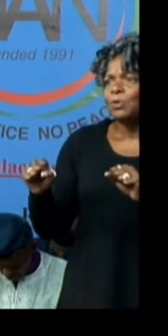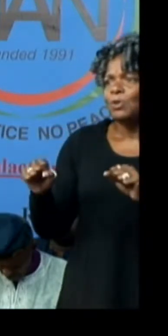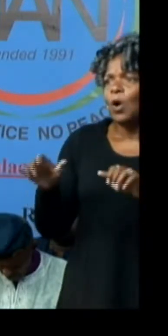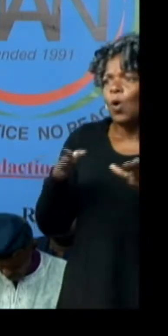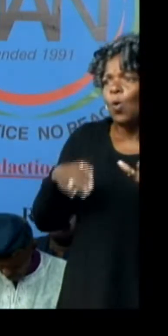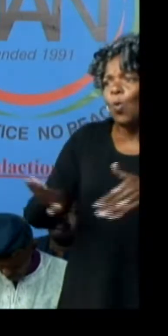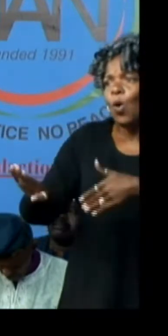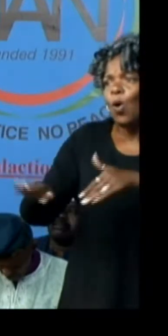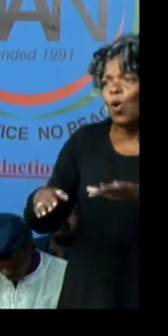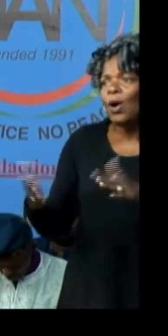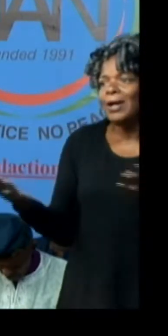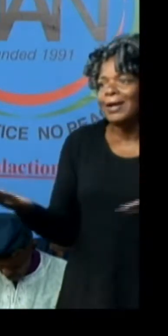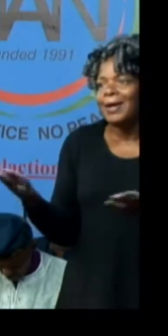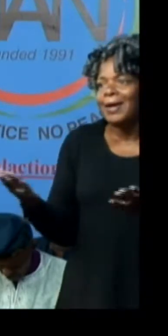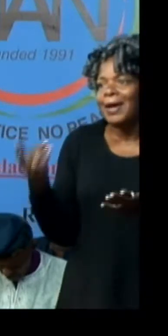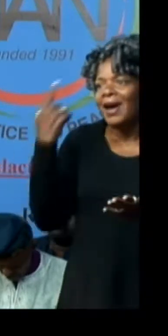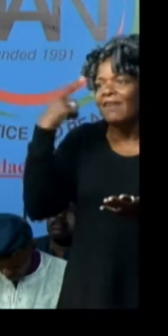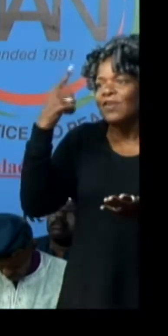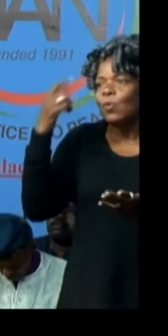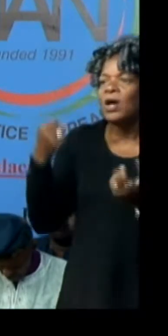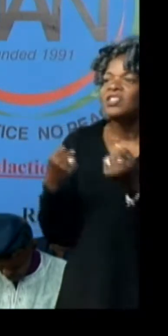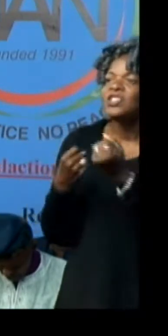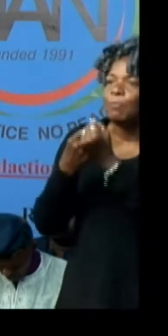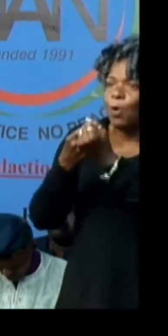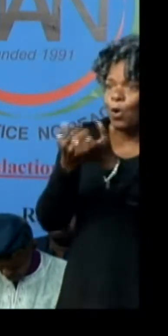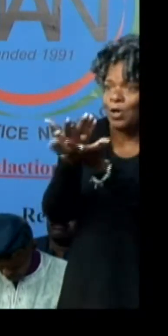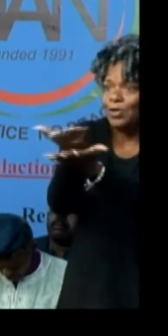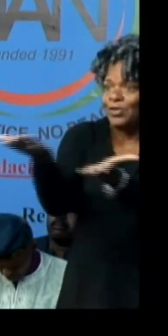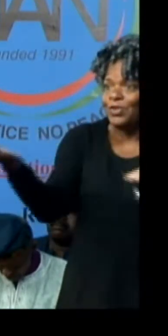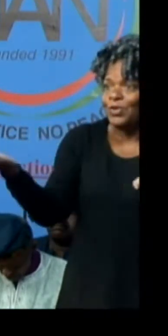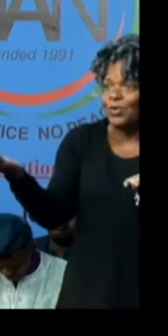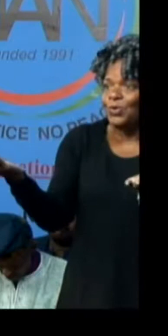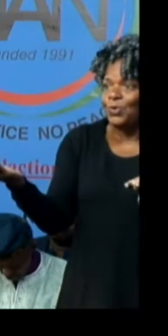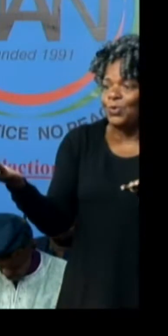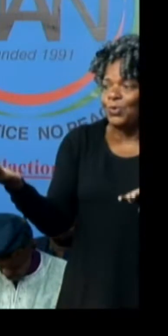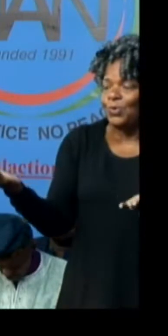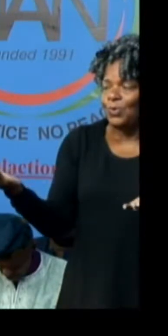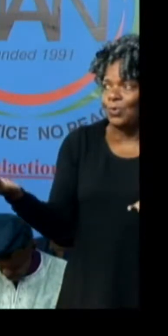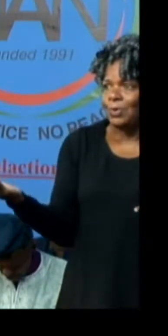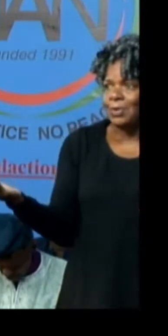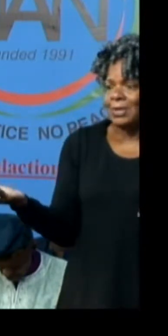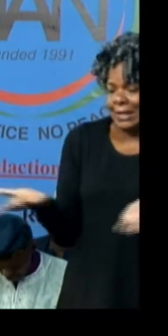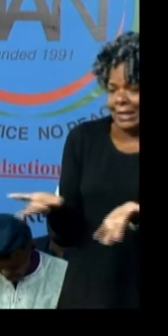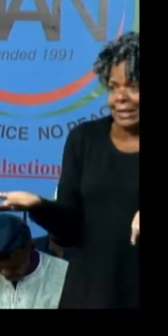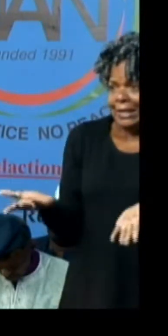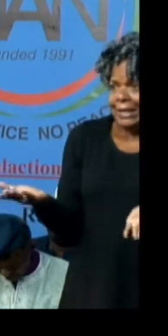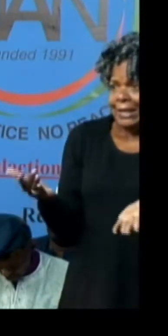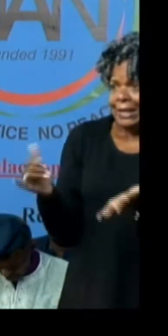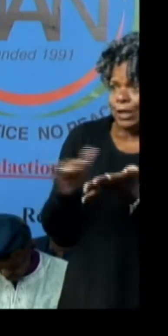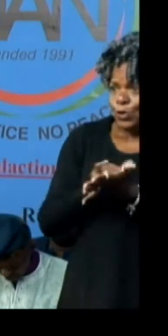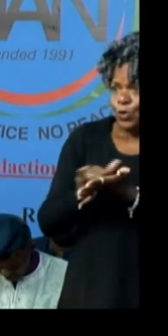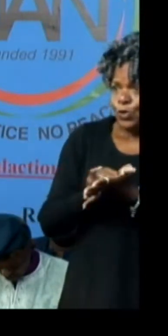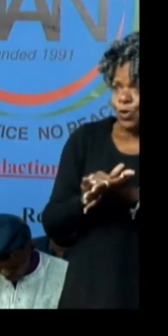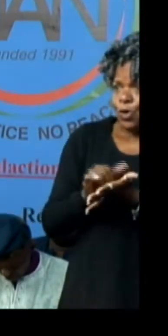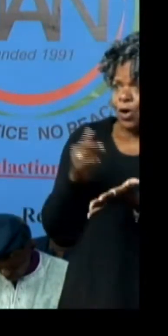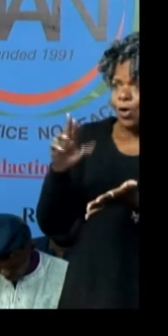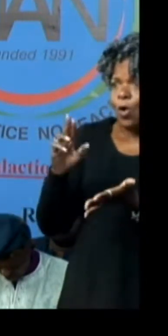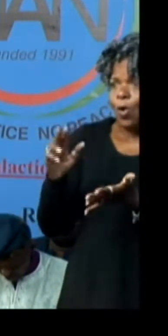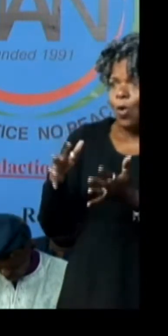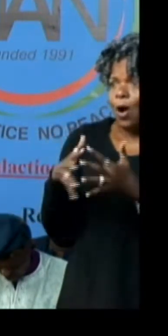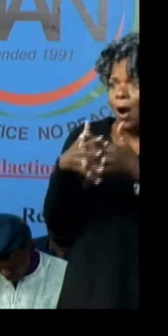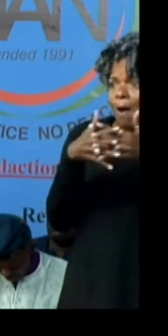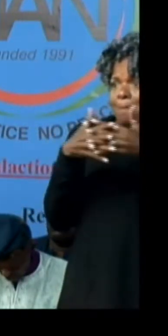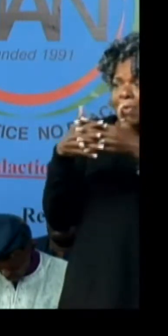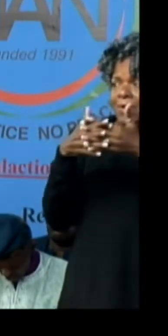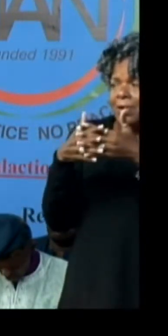guys here in New York or in some part of America also as a contribution. That's what I